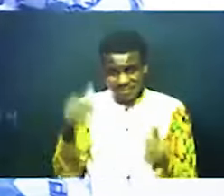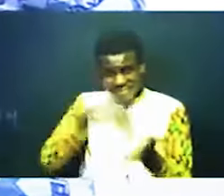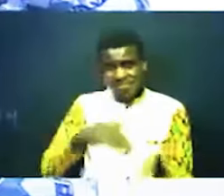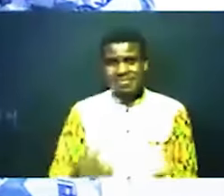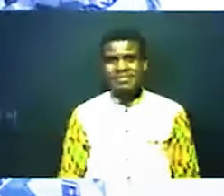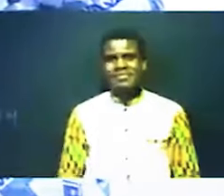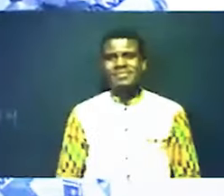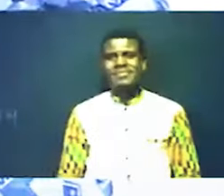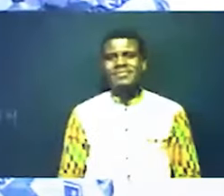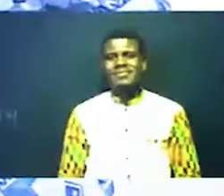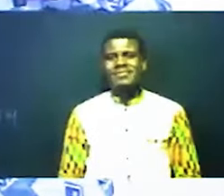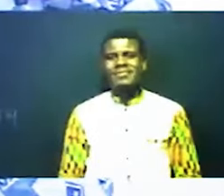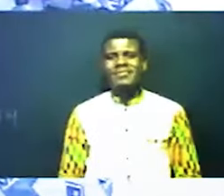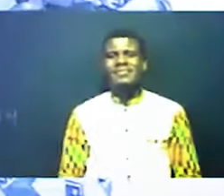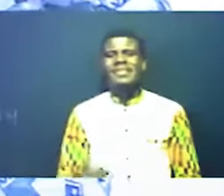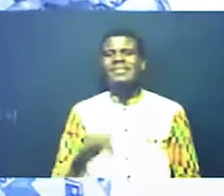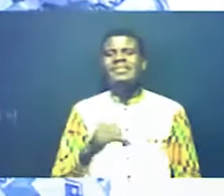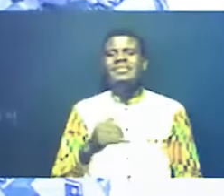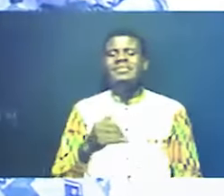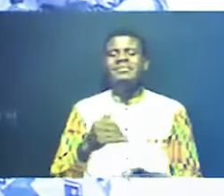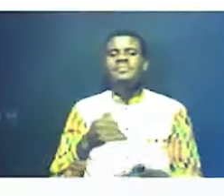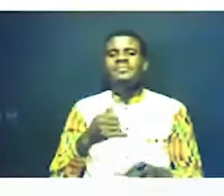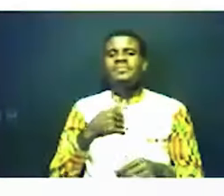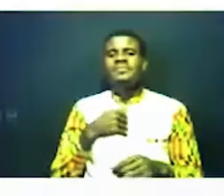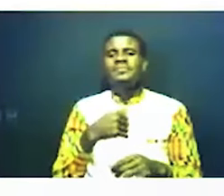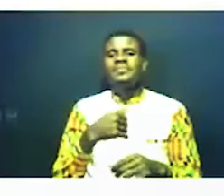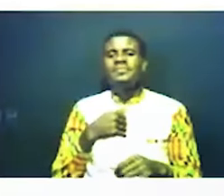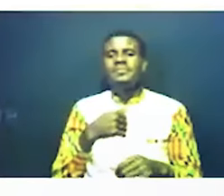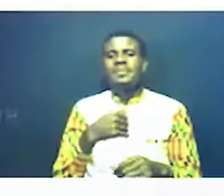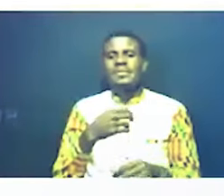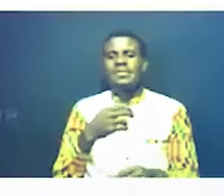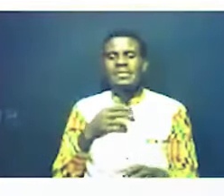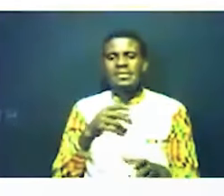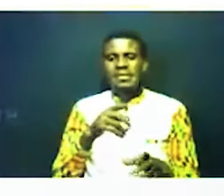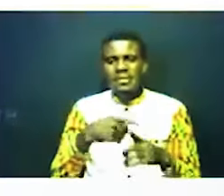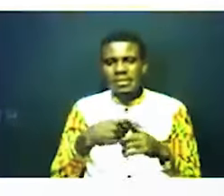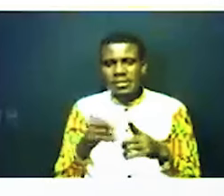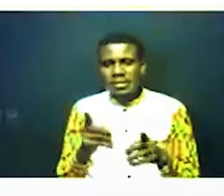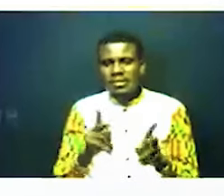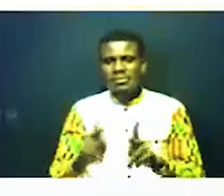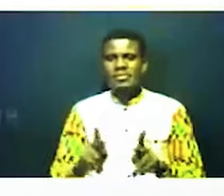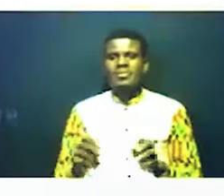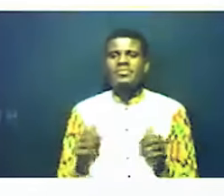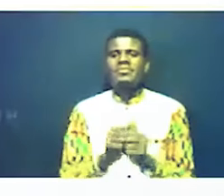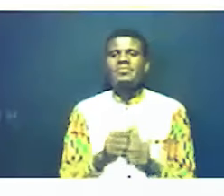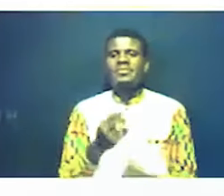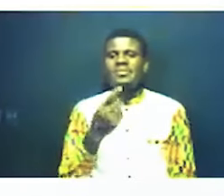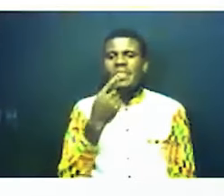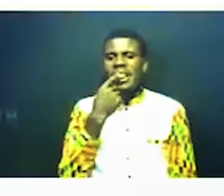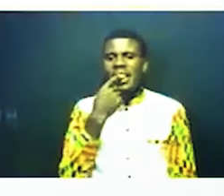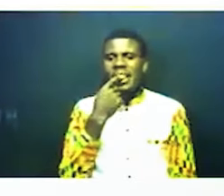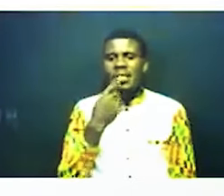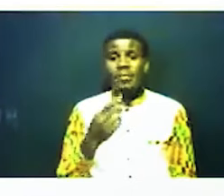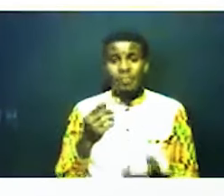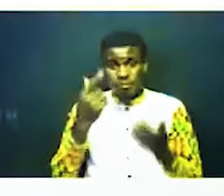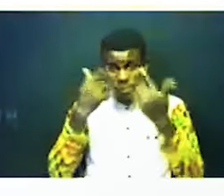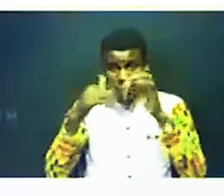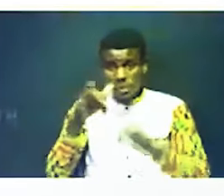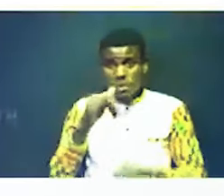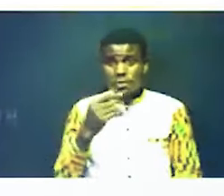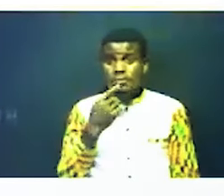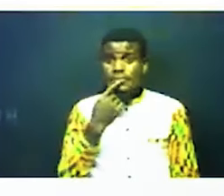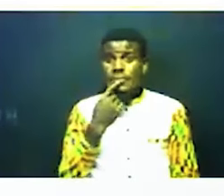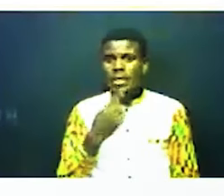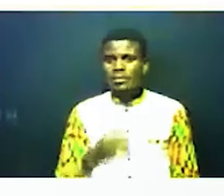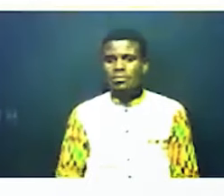They inflict injury with their tongue because bitter people, they have poisonous mouth. wakasa etisedi ya watu to pia